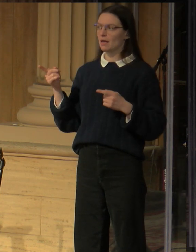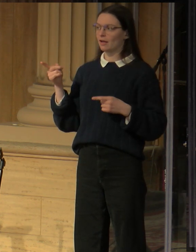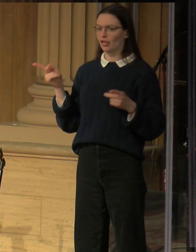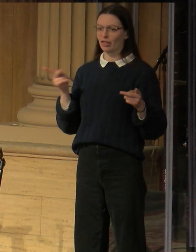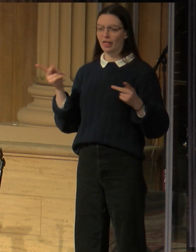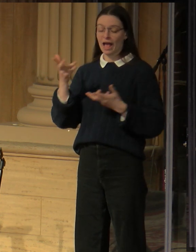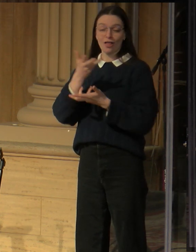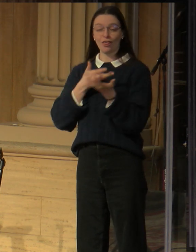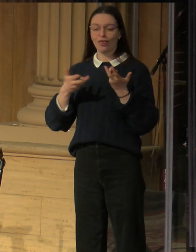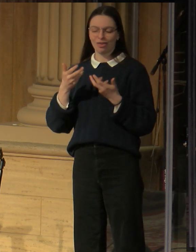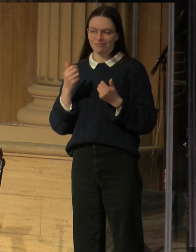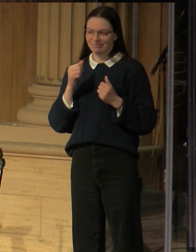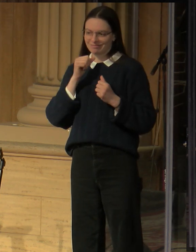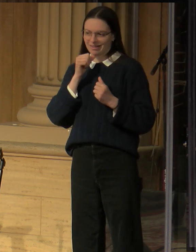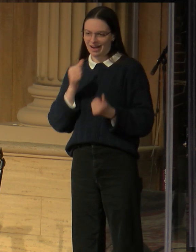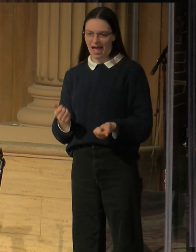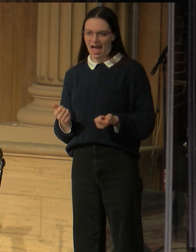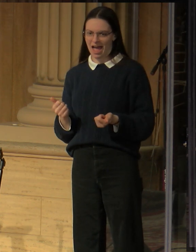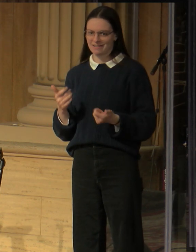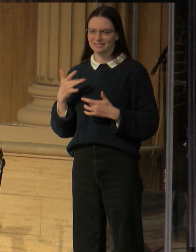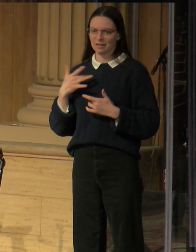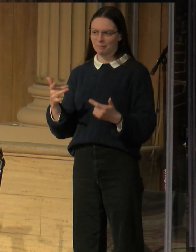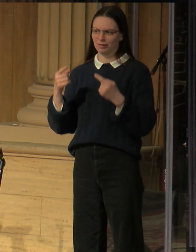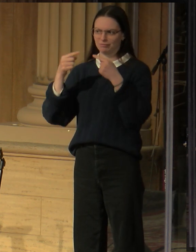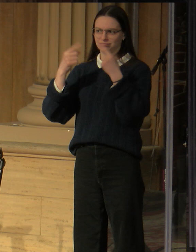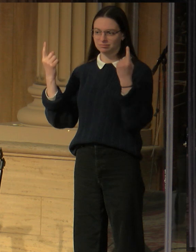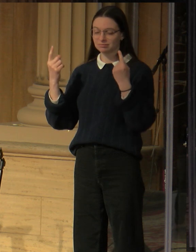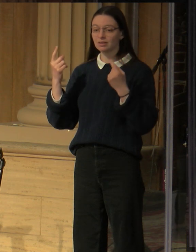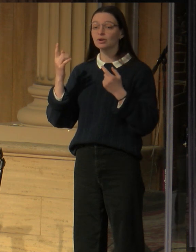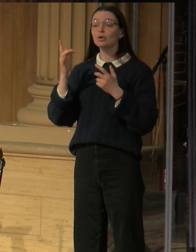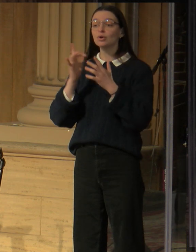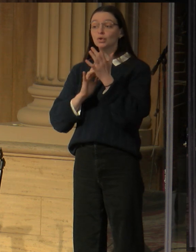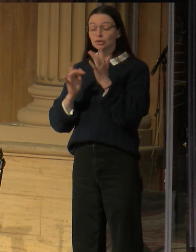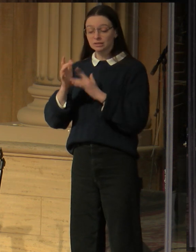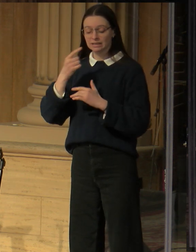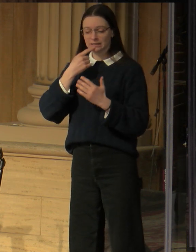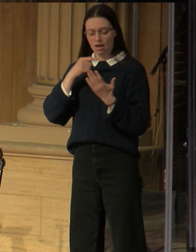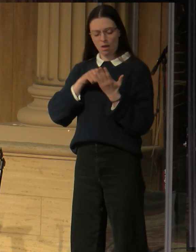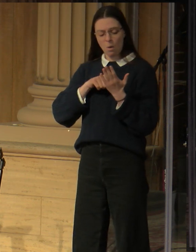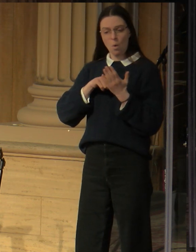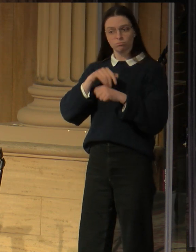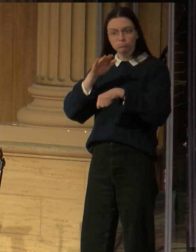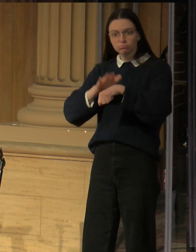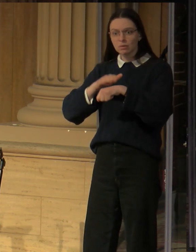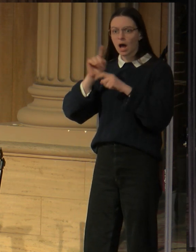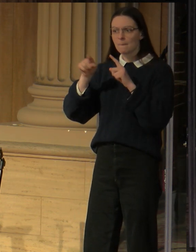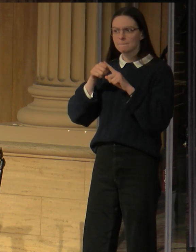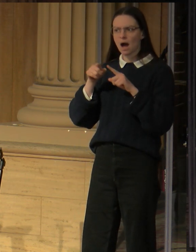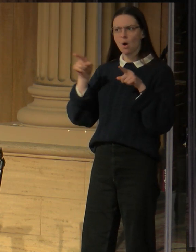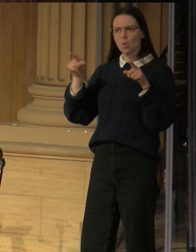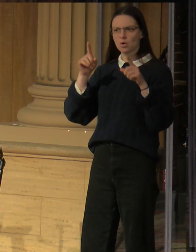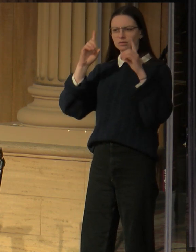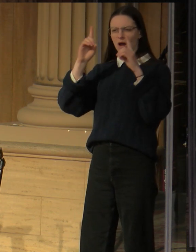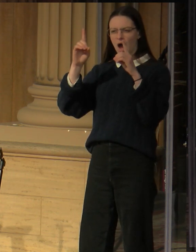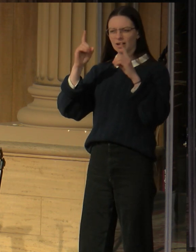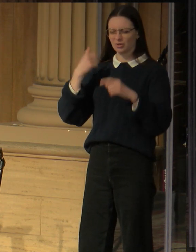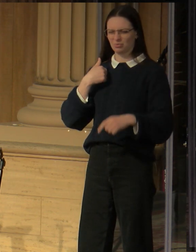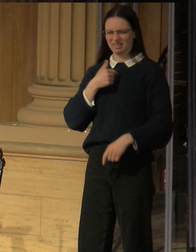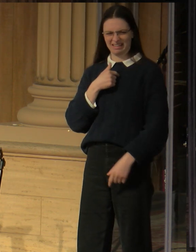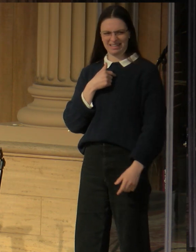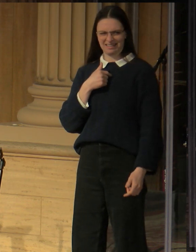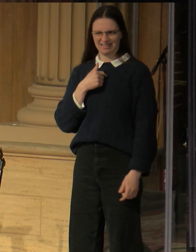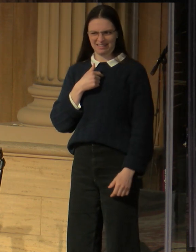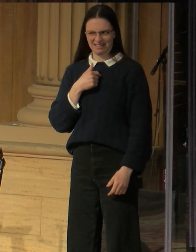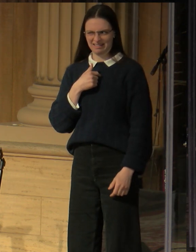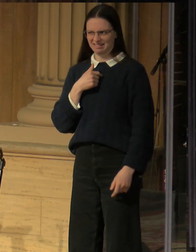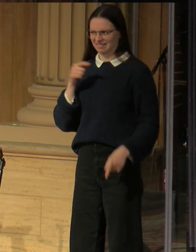all. So when Jesus says to beware of the doctrine of the Pharisees and Sadducees, it'd be easy to say like, well, what